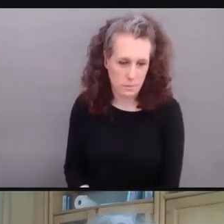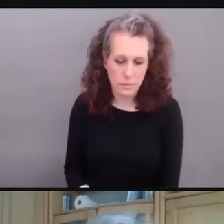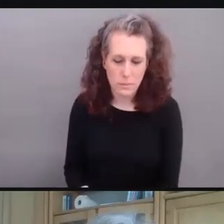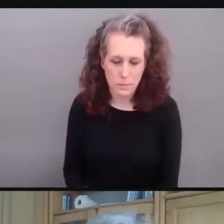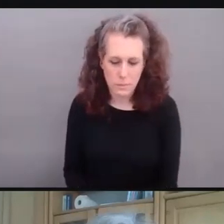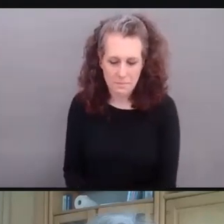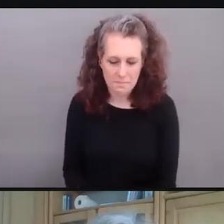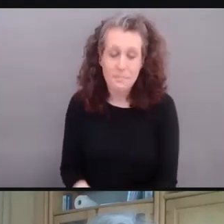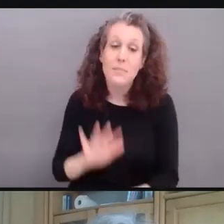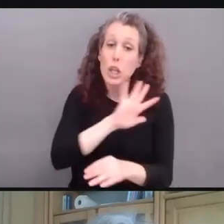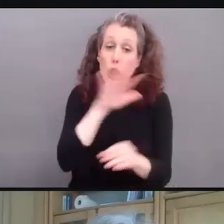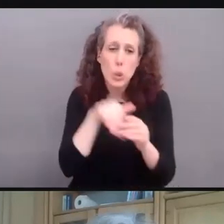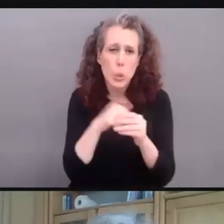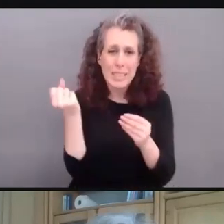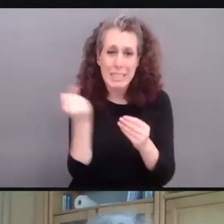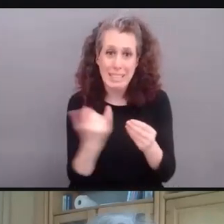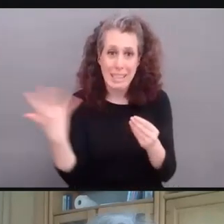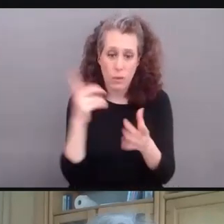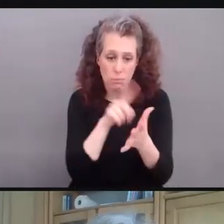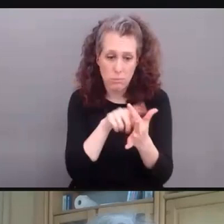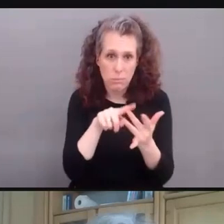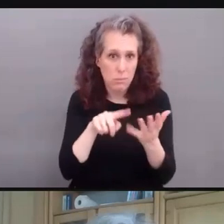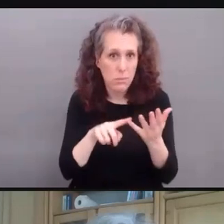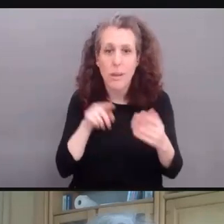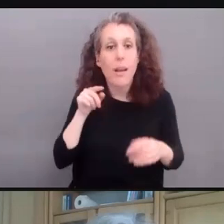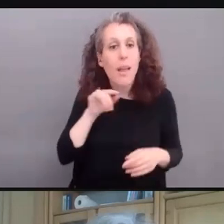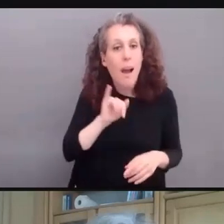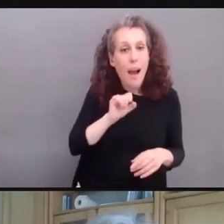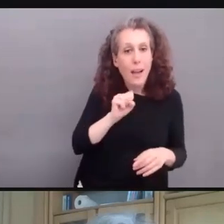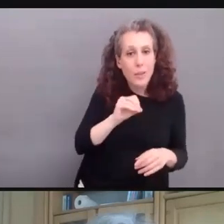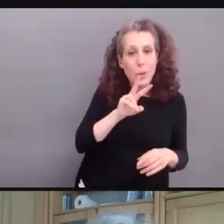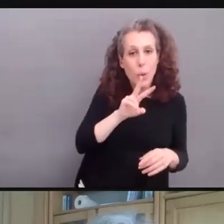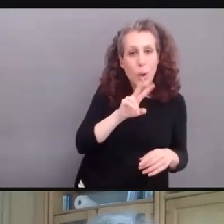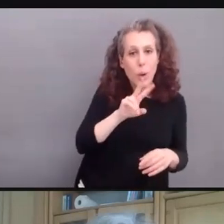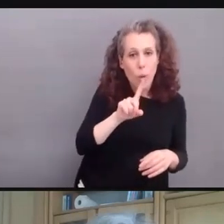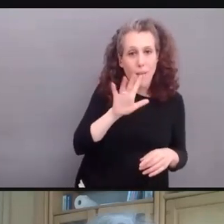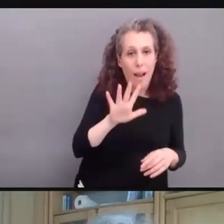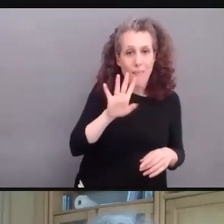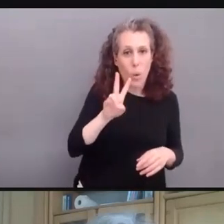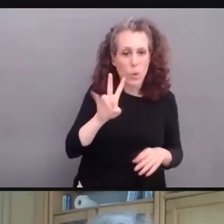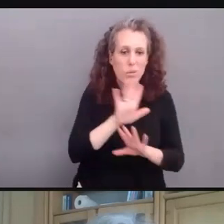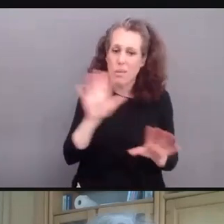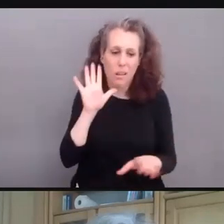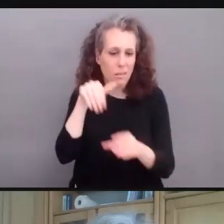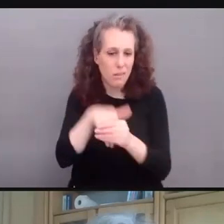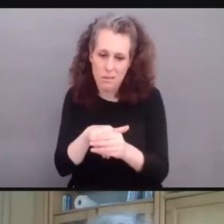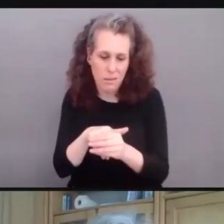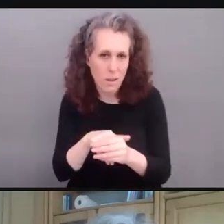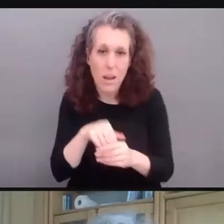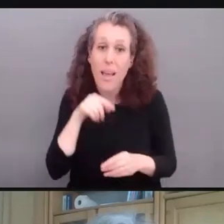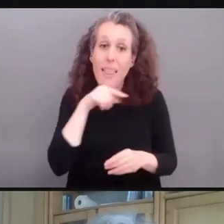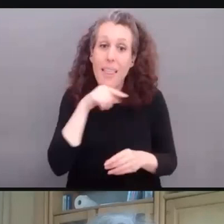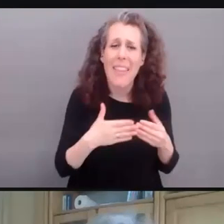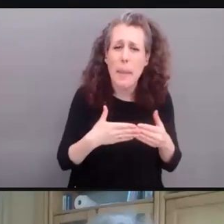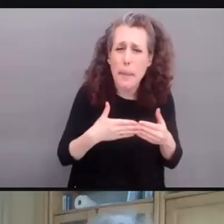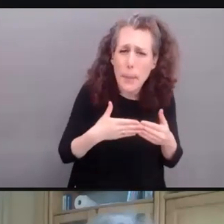several elements which are not covered in ISO 21542, which was from the very beginning for us